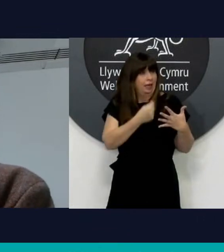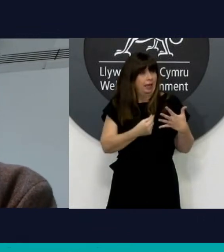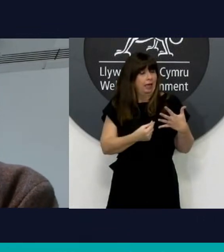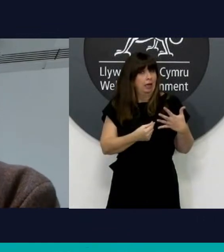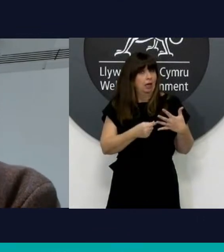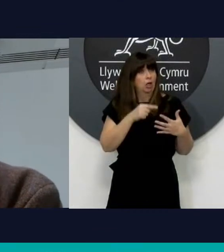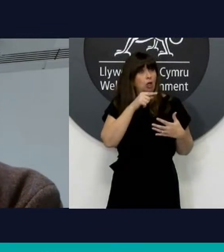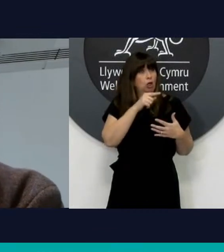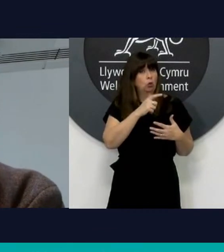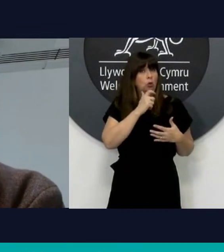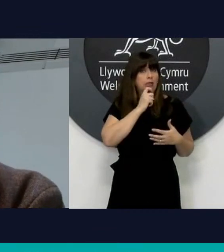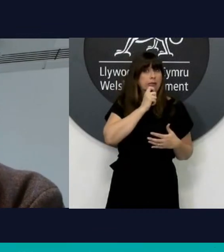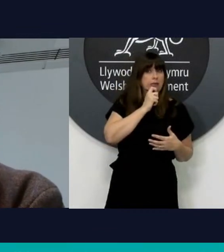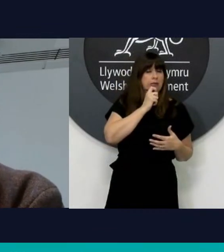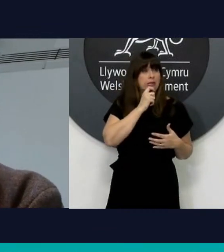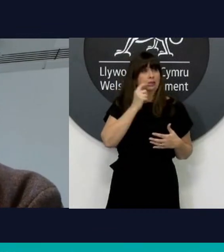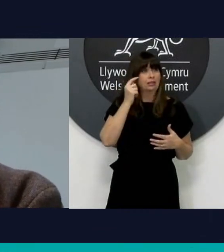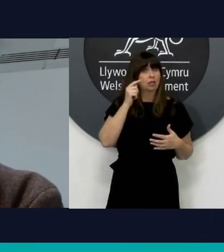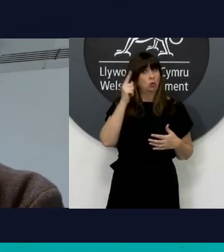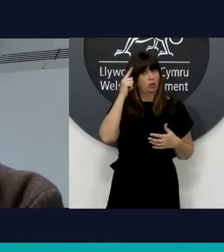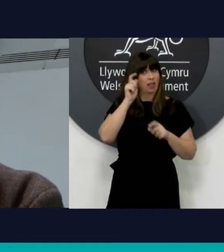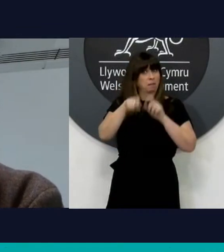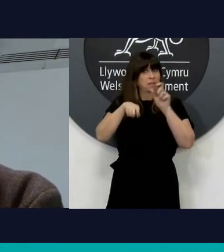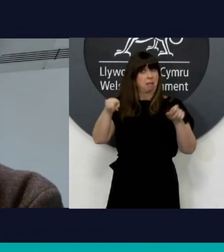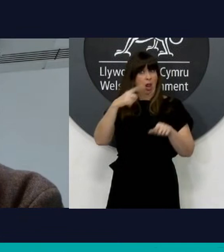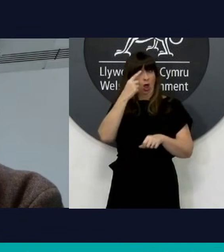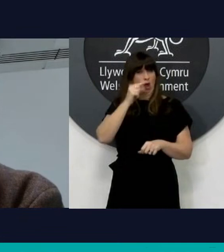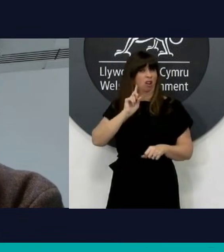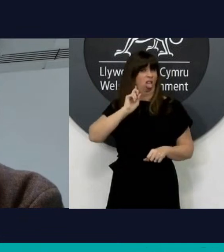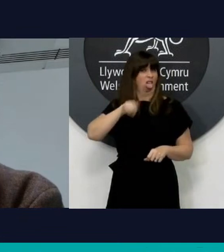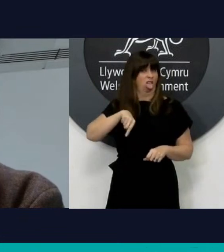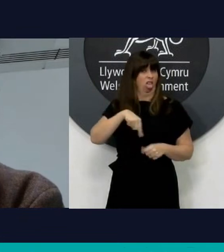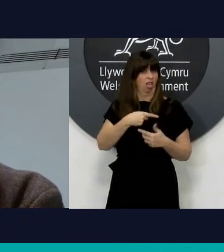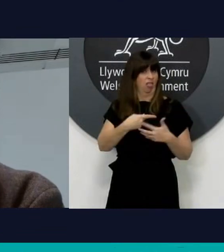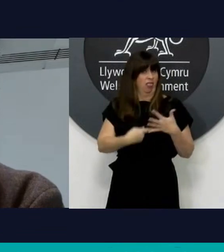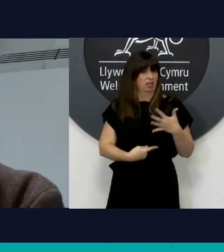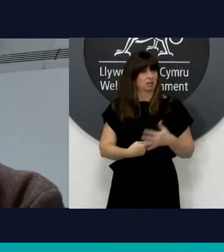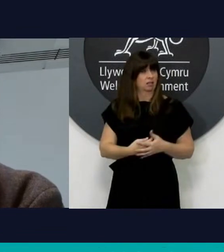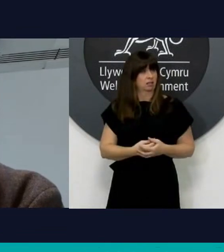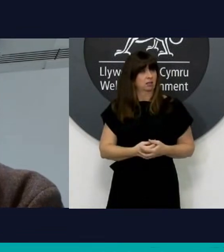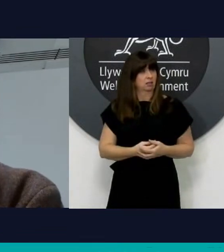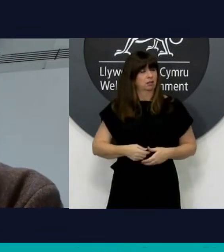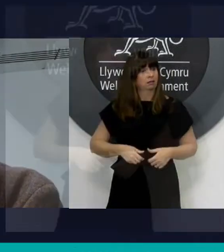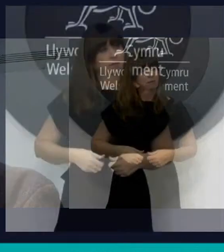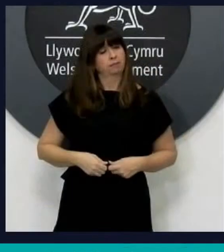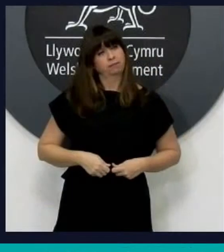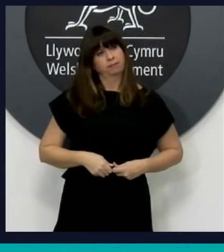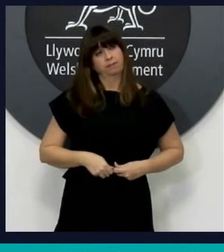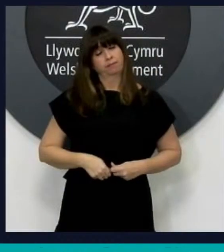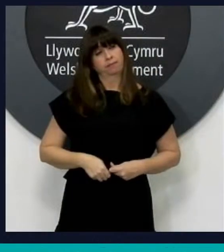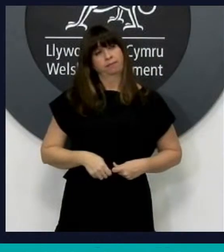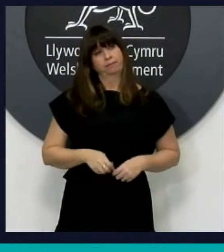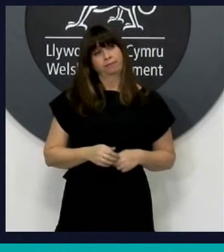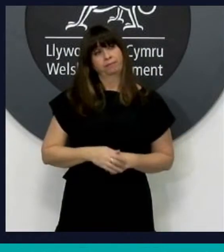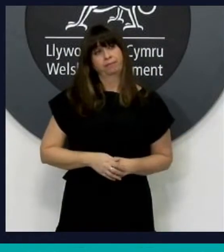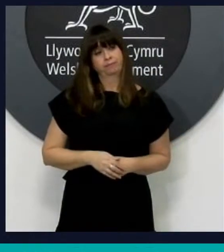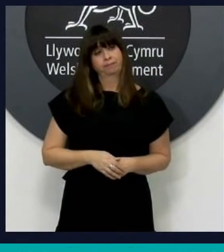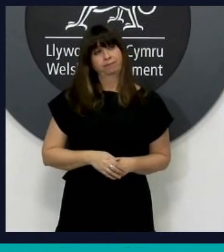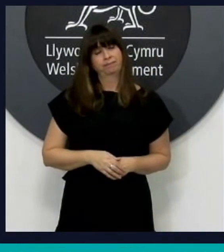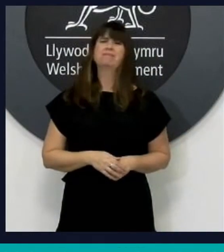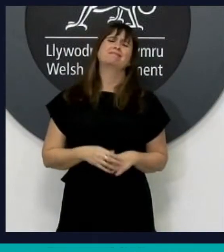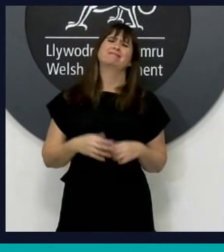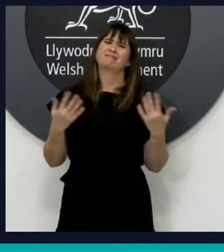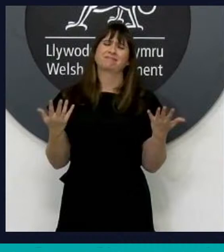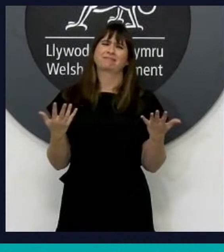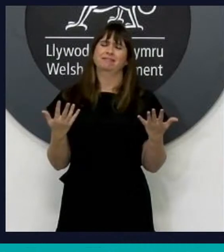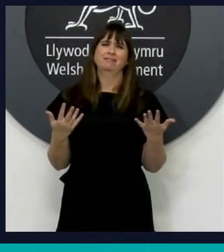you have any concern about people complying with those kind of demands? Well, I think it's too early